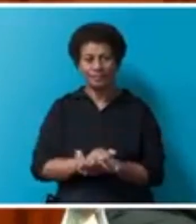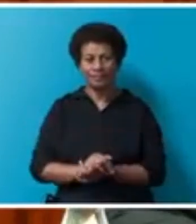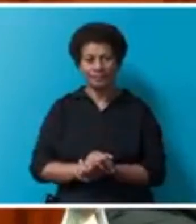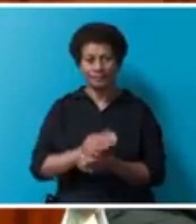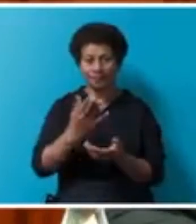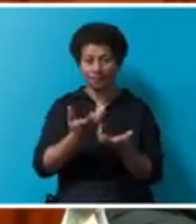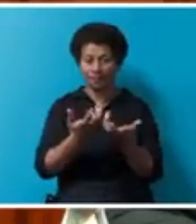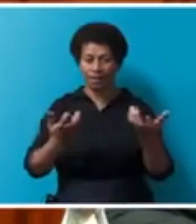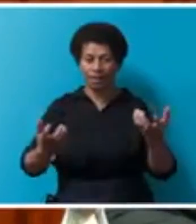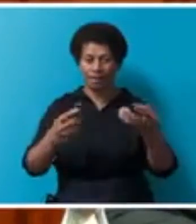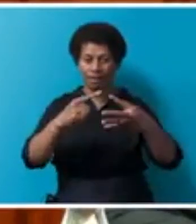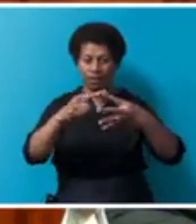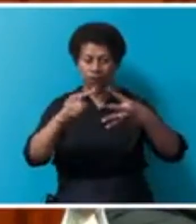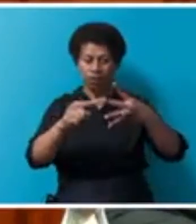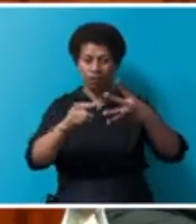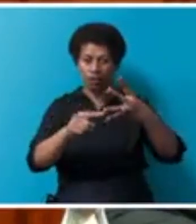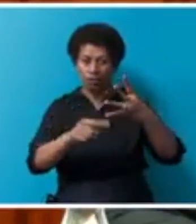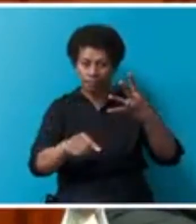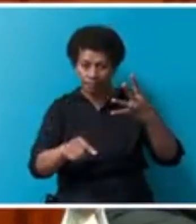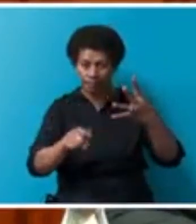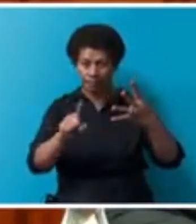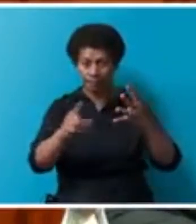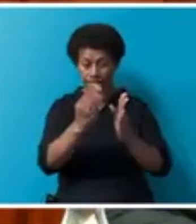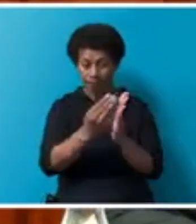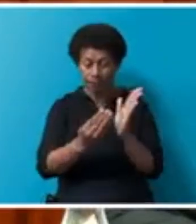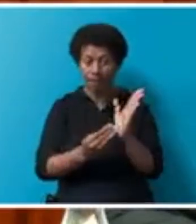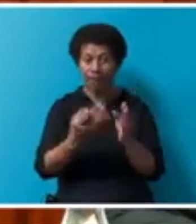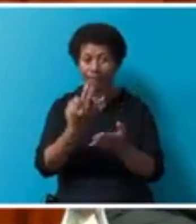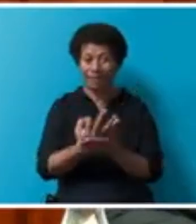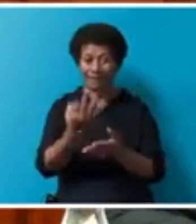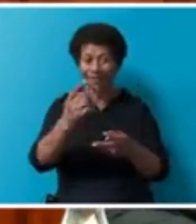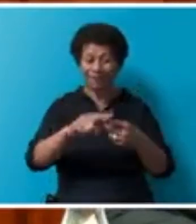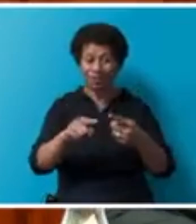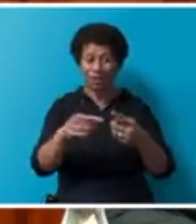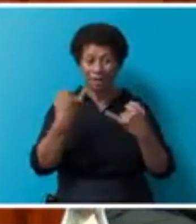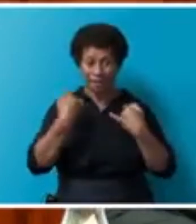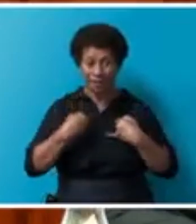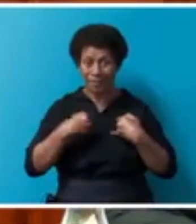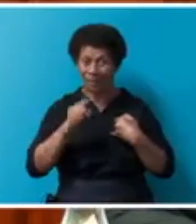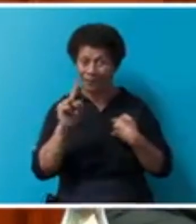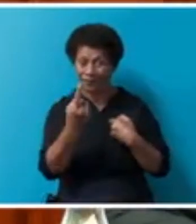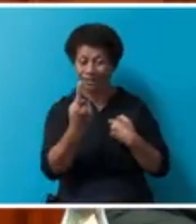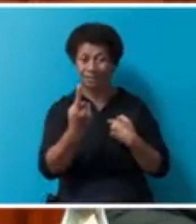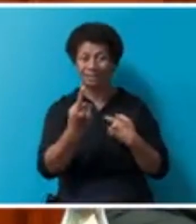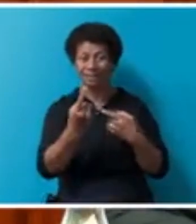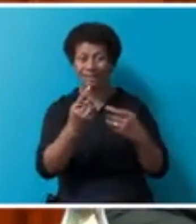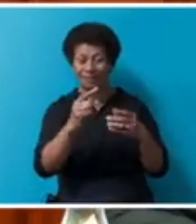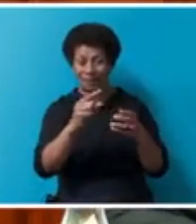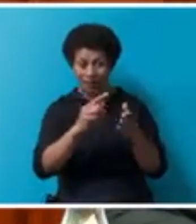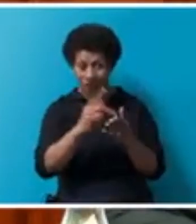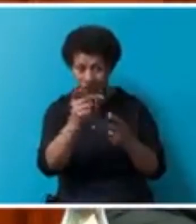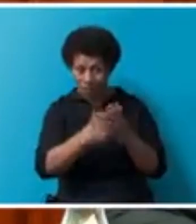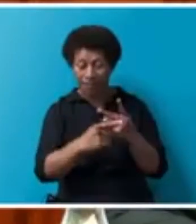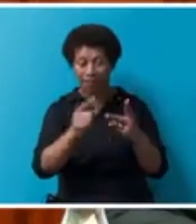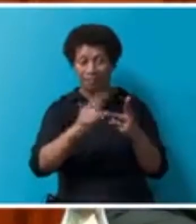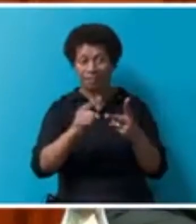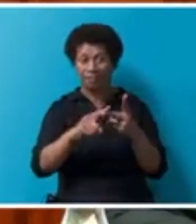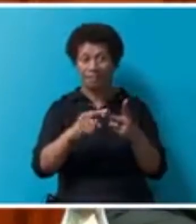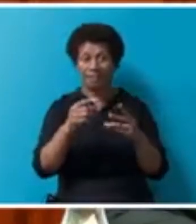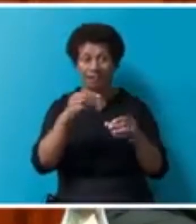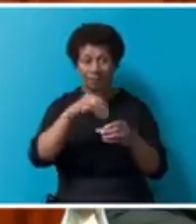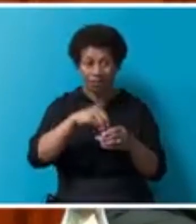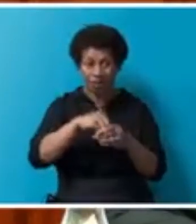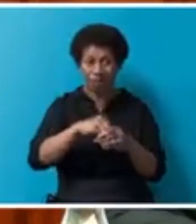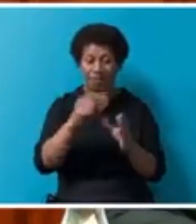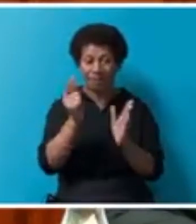into 4 key phases. This budget provides funding for the implementation of the first phase, involving the preparation stage, including